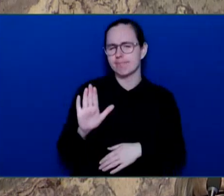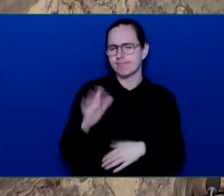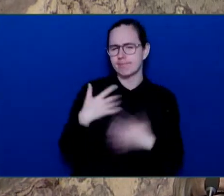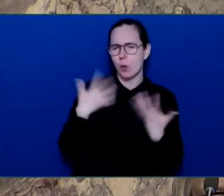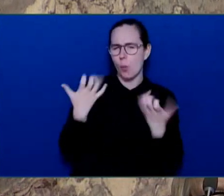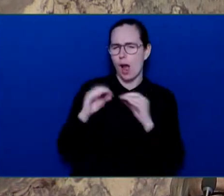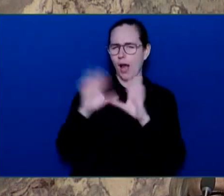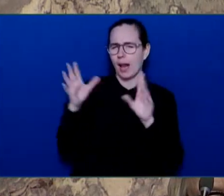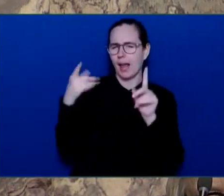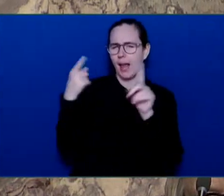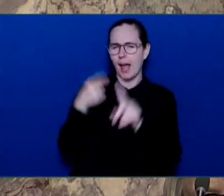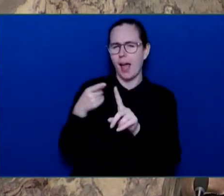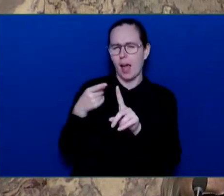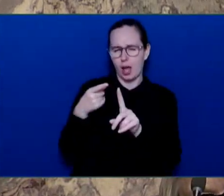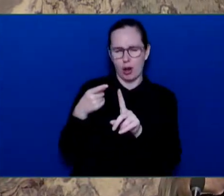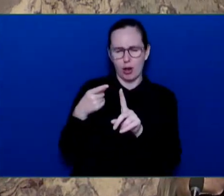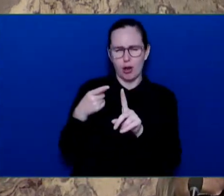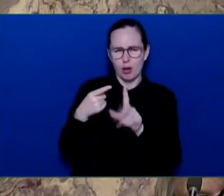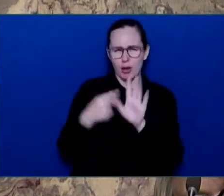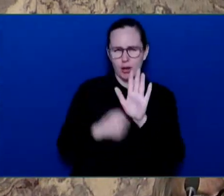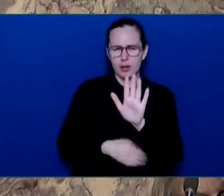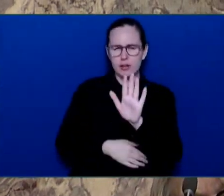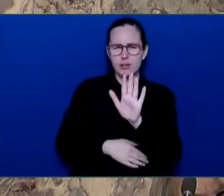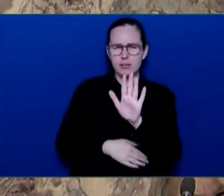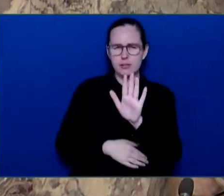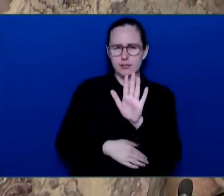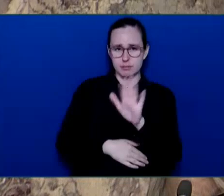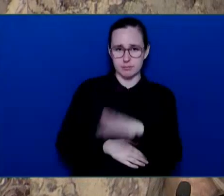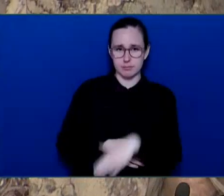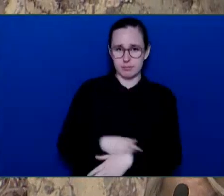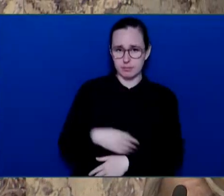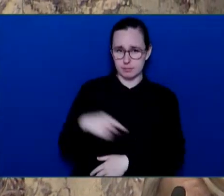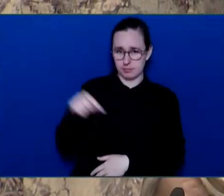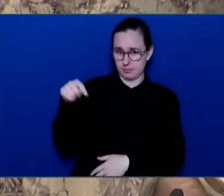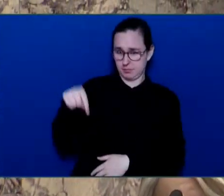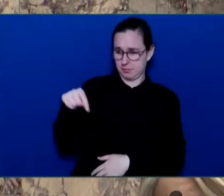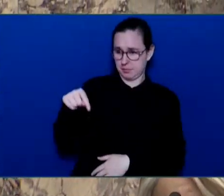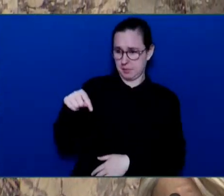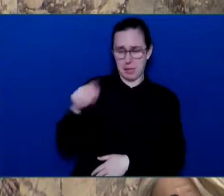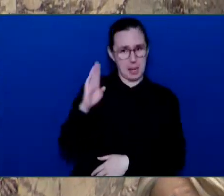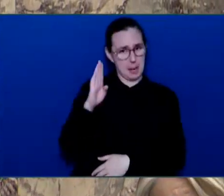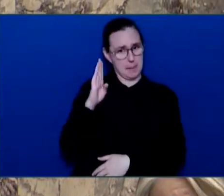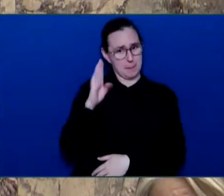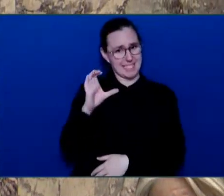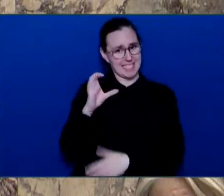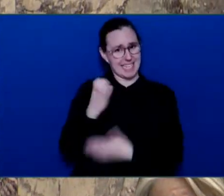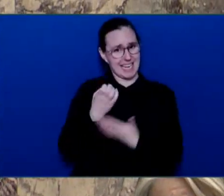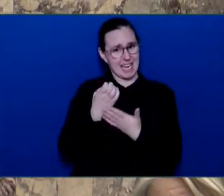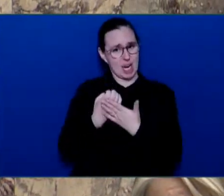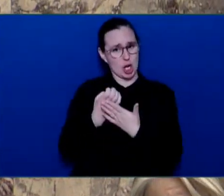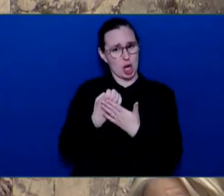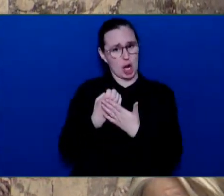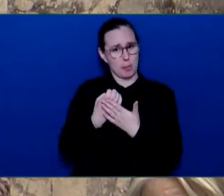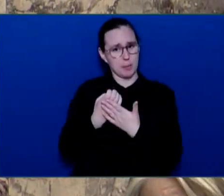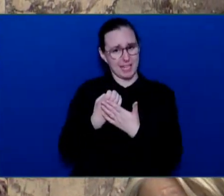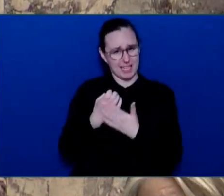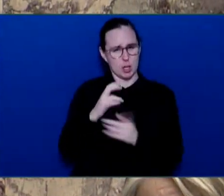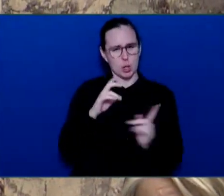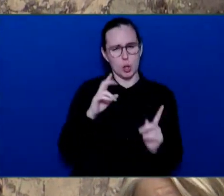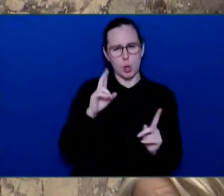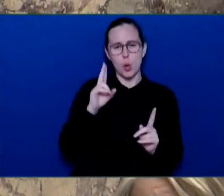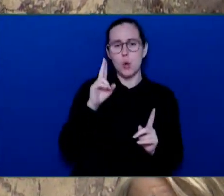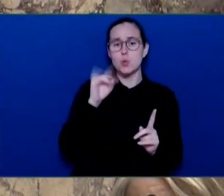industry. Want to hear any groans on the other side? Members, Introduction members, of let's listen to IPPs, the the question. Standing Offer